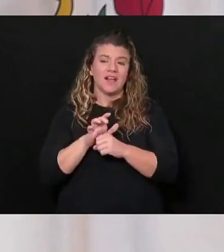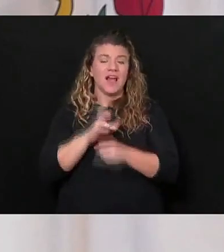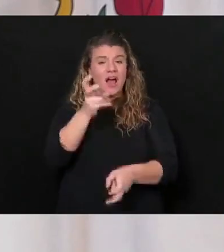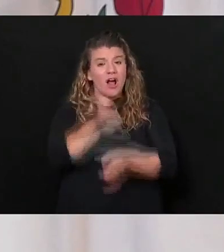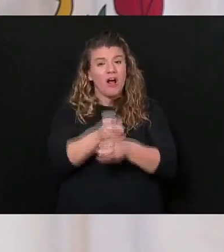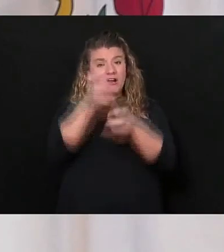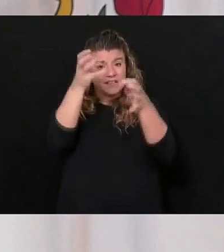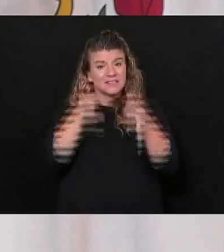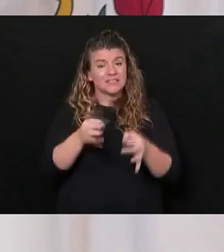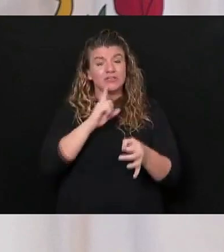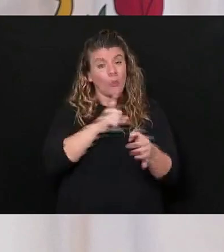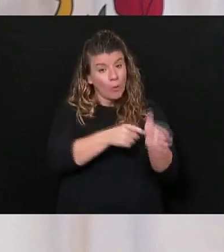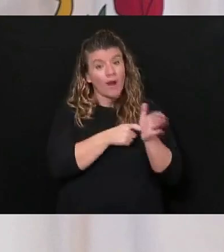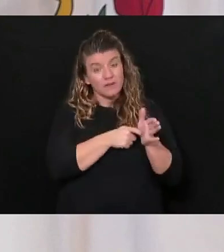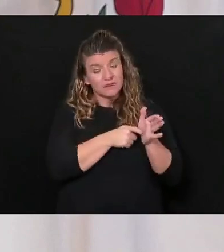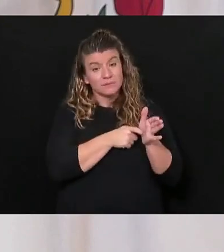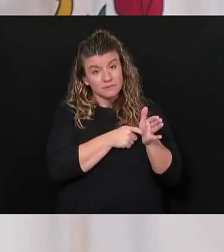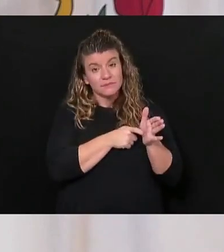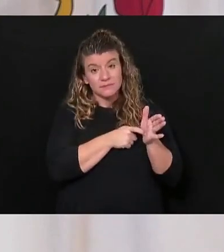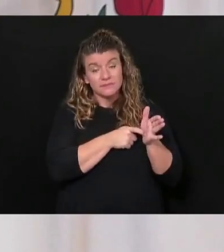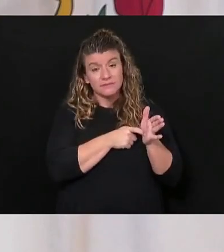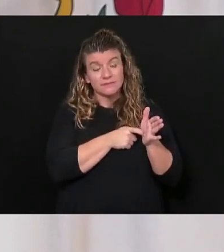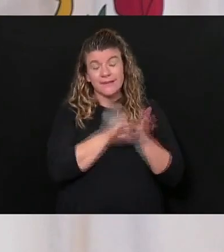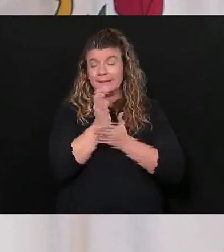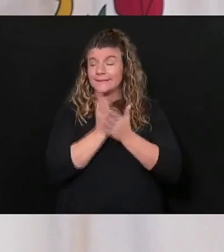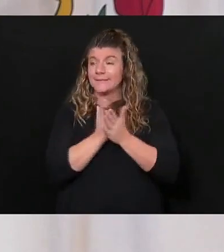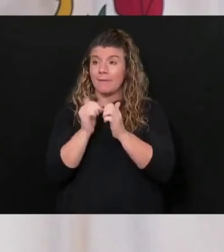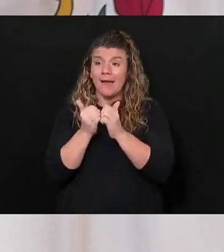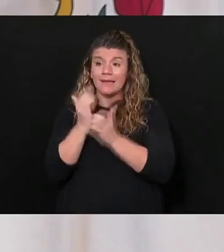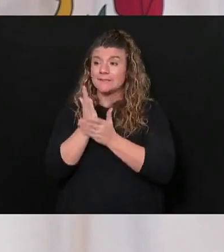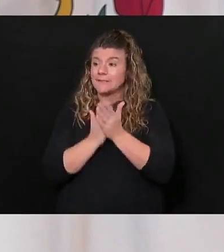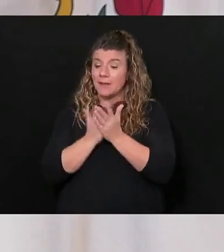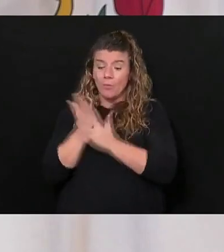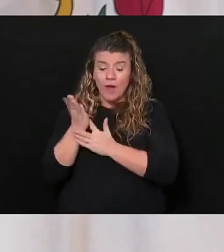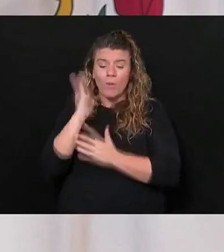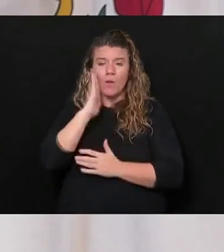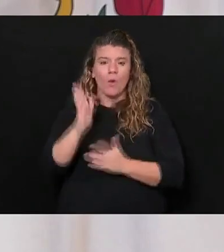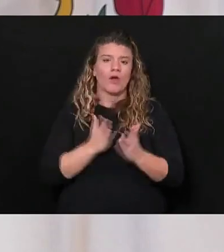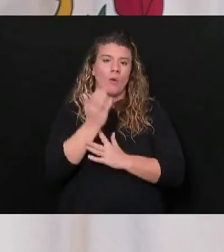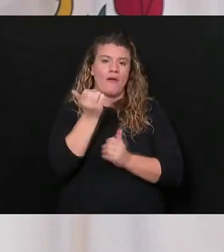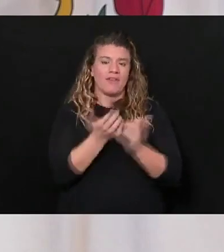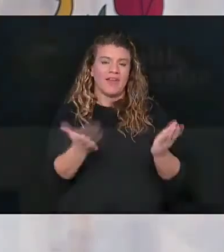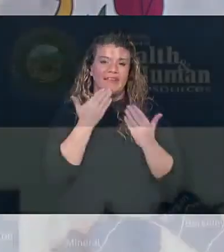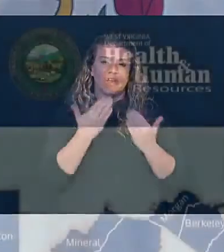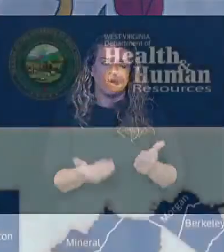have to be made. And some way, somehow, we'll get through it. Thank y'all.